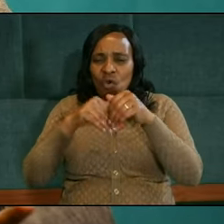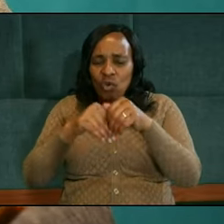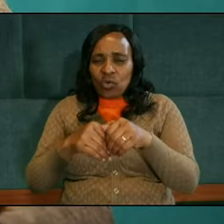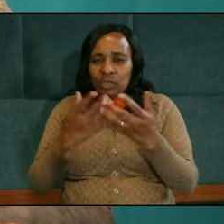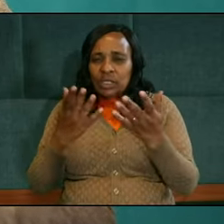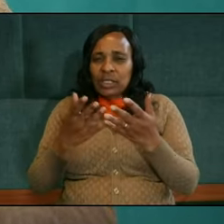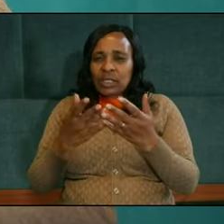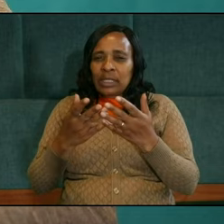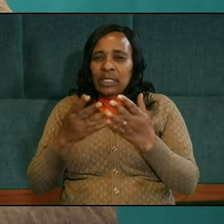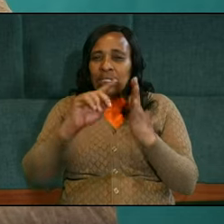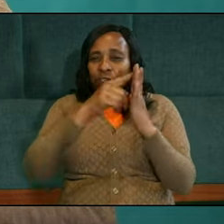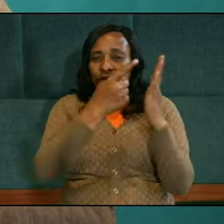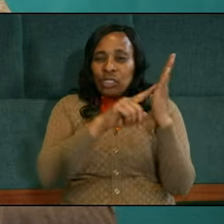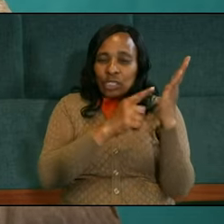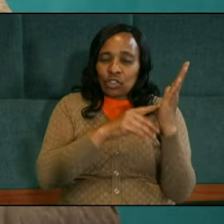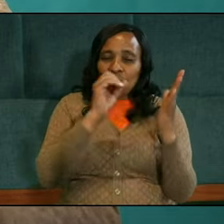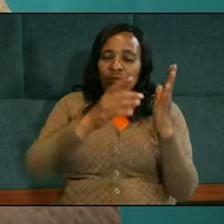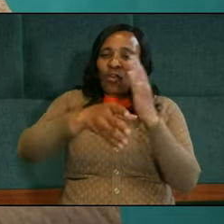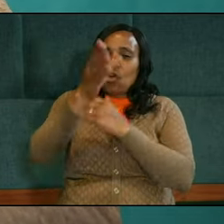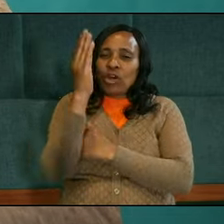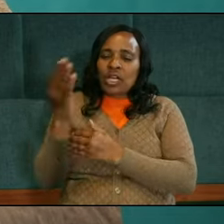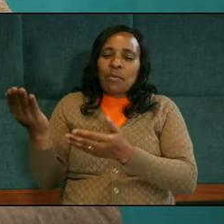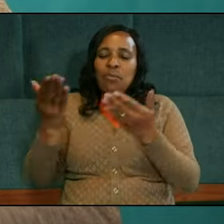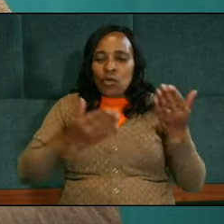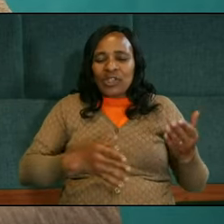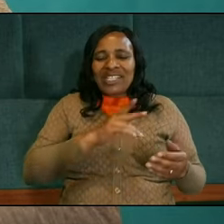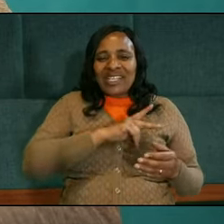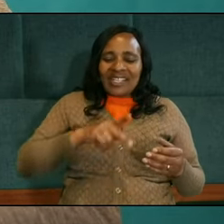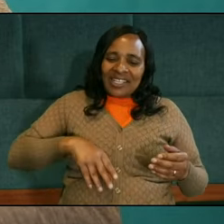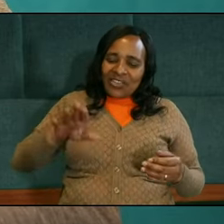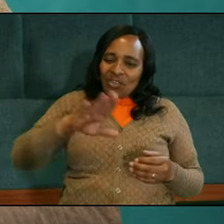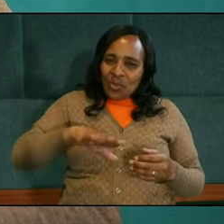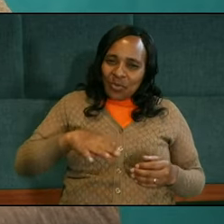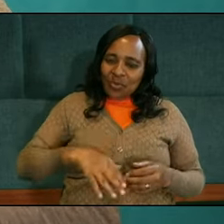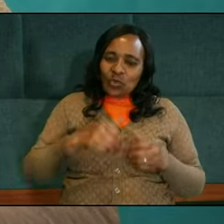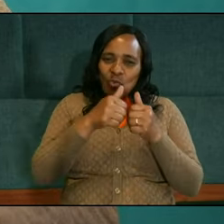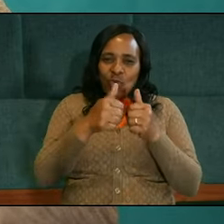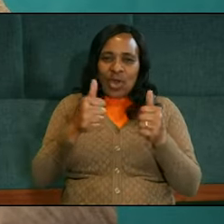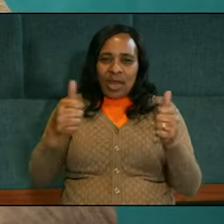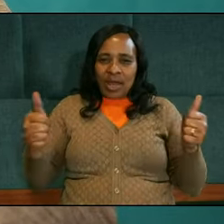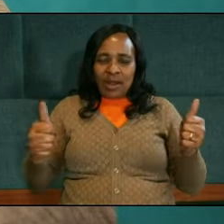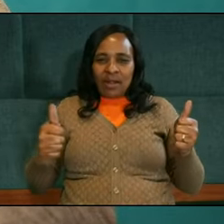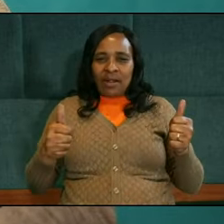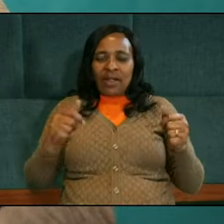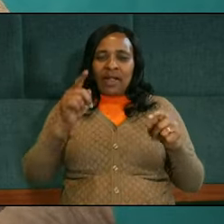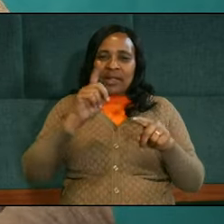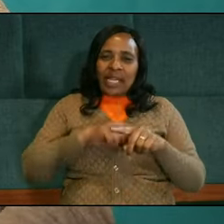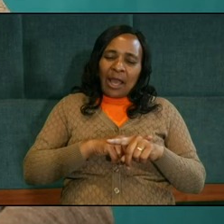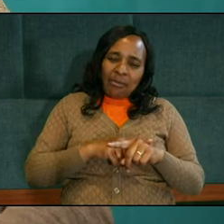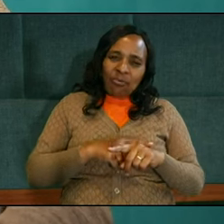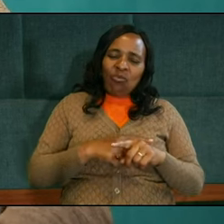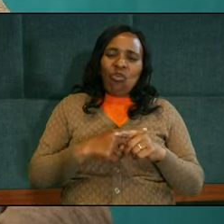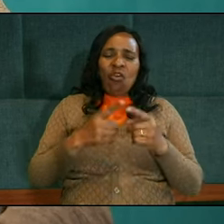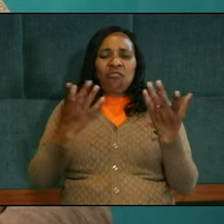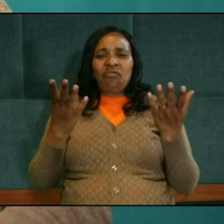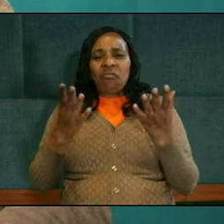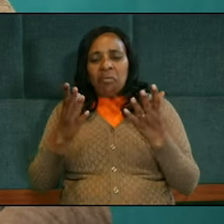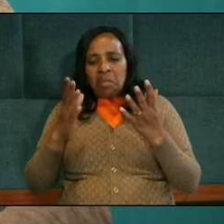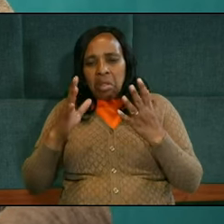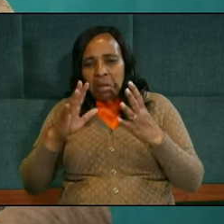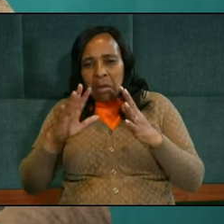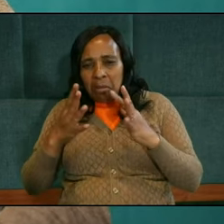God brought change to their kingdom. Their kingdoms were, the time of their reign were times of peace, mm-hmm. you